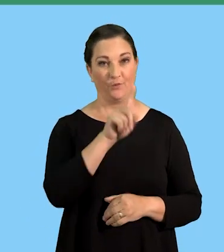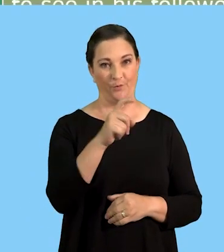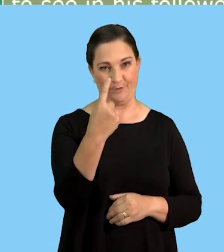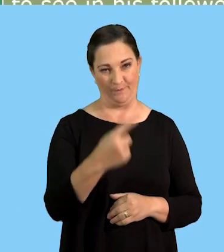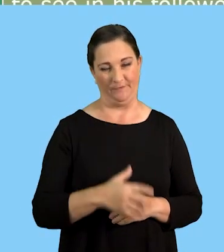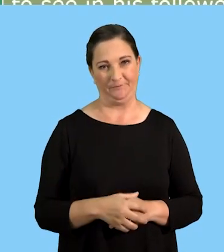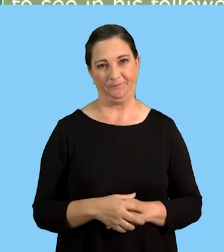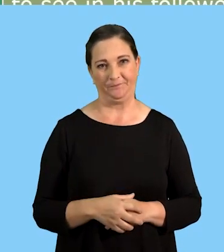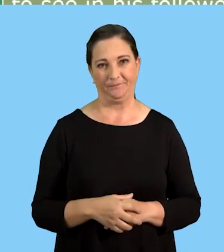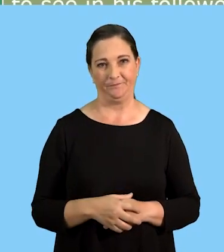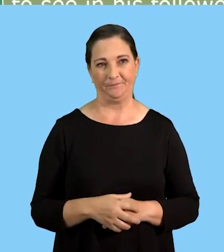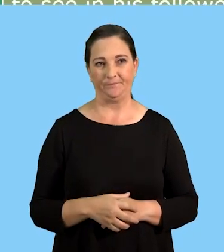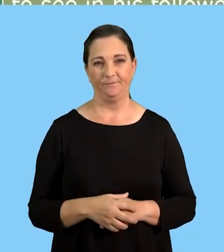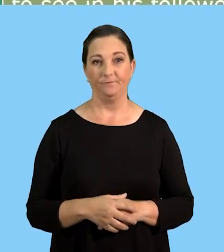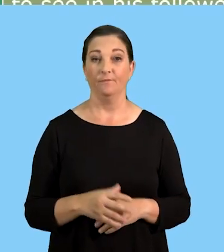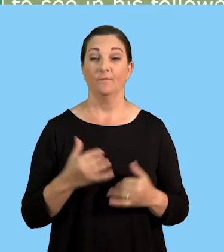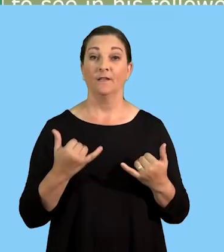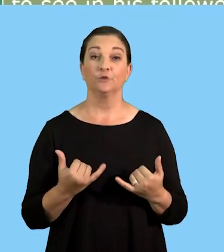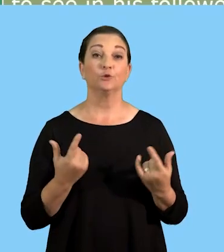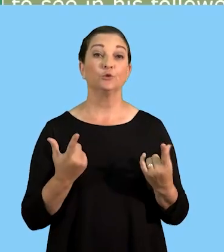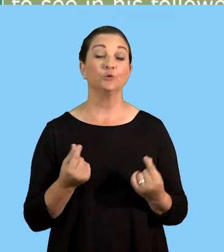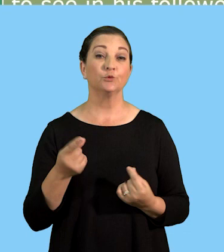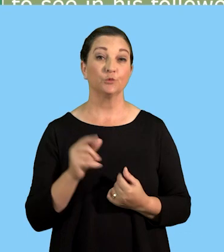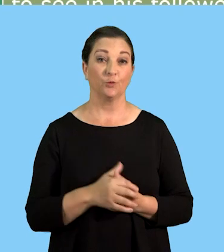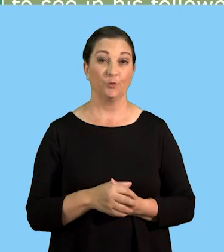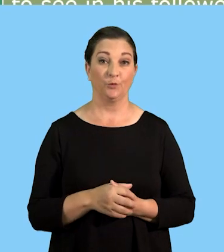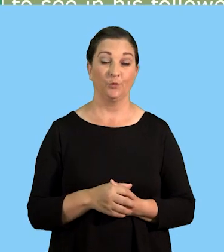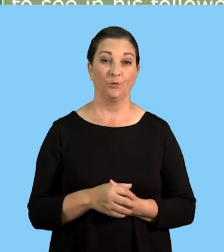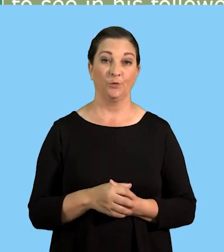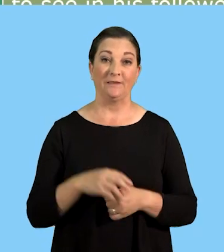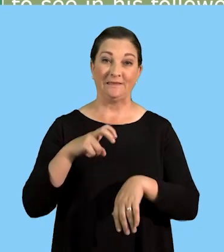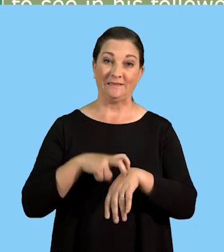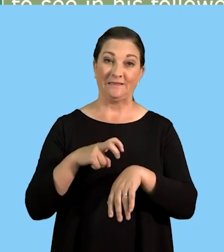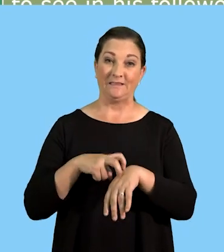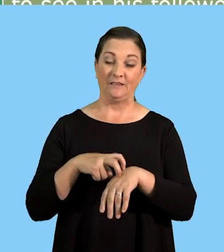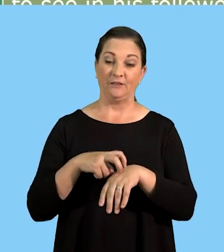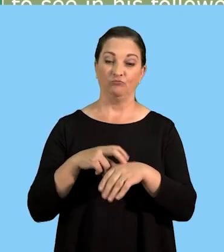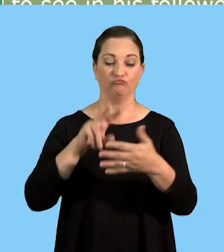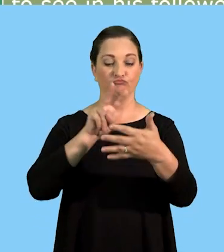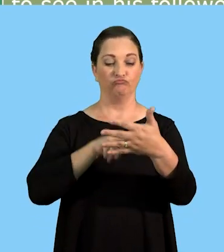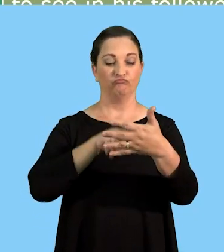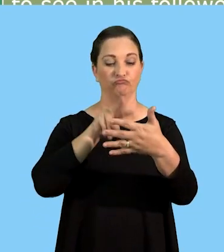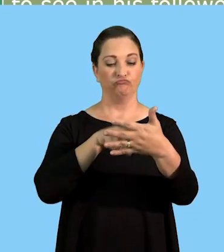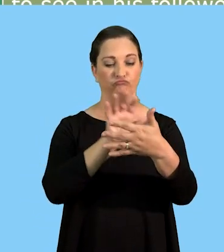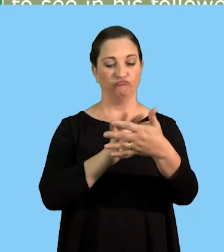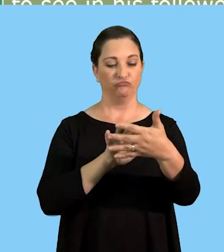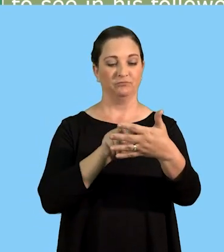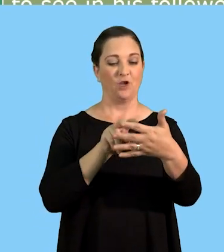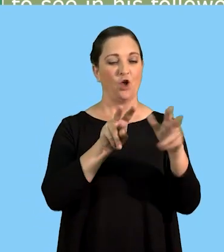your question 1. Then, what you are expected to do here is to quote from the